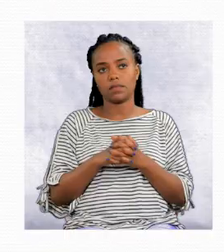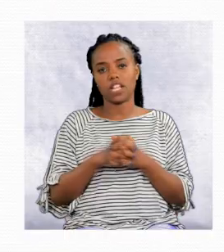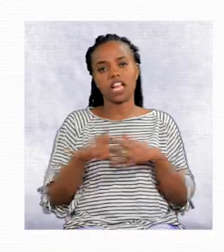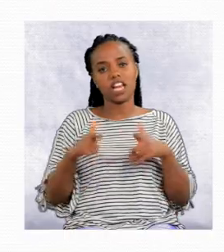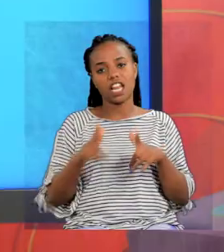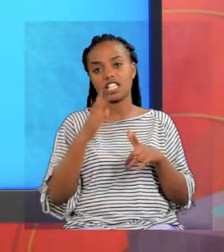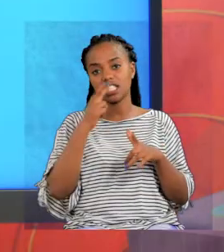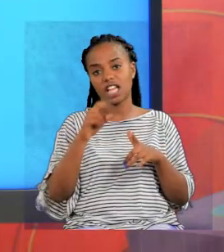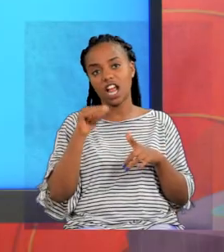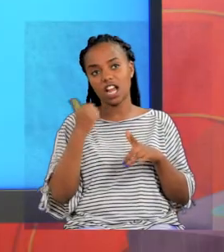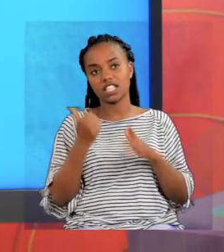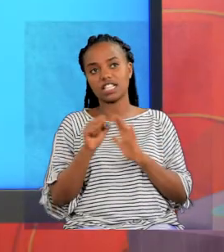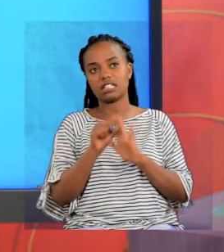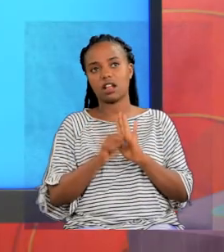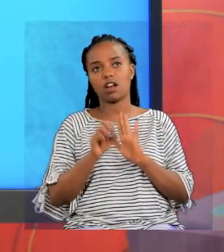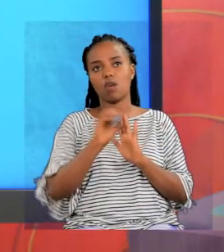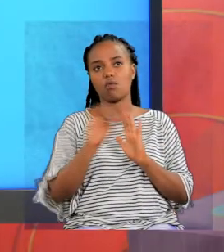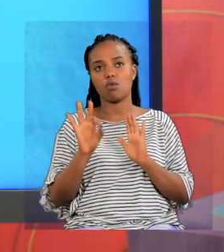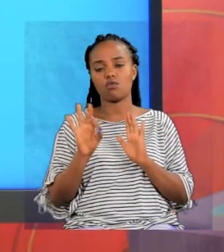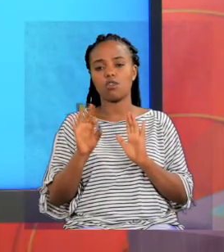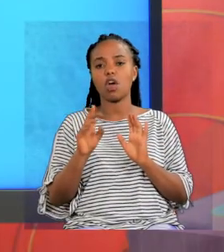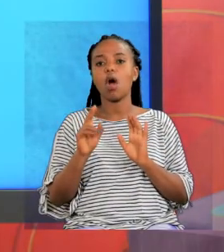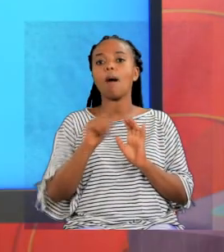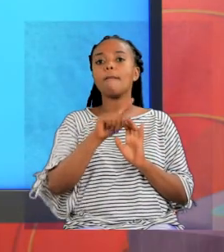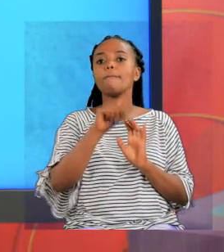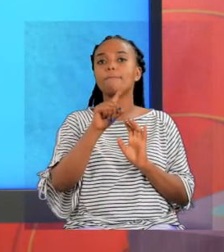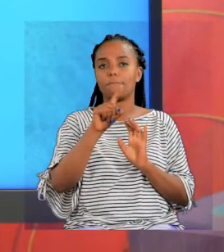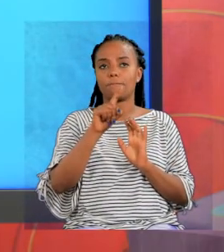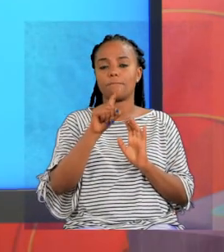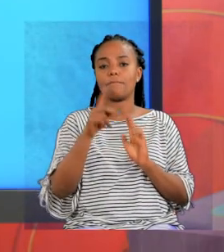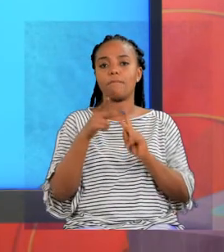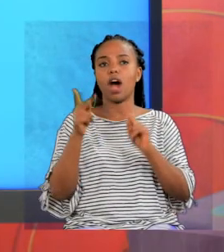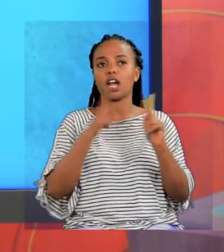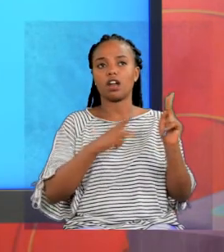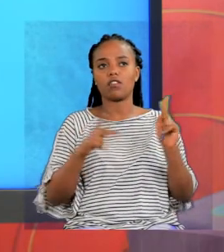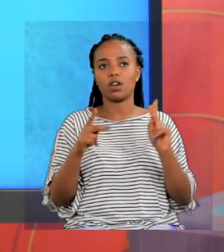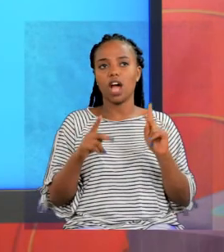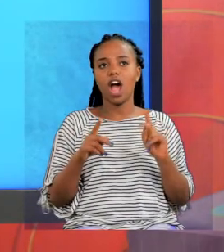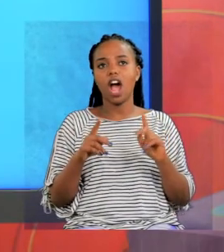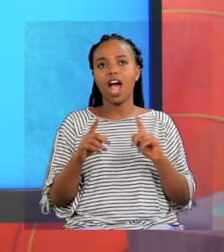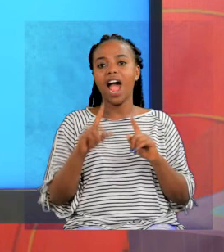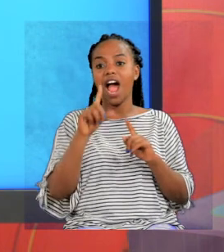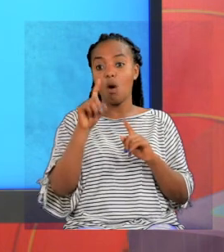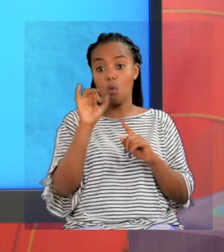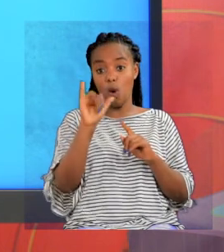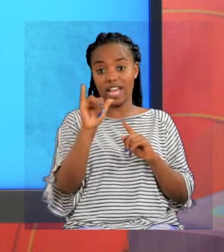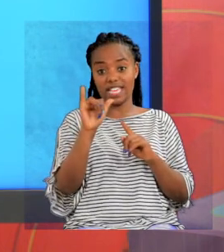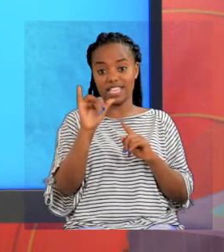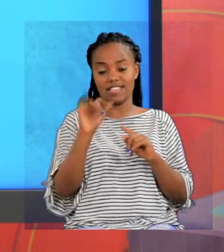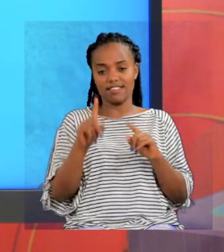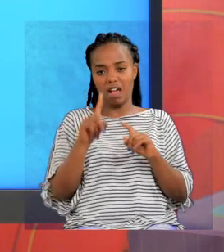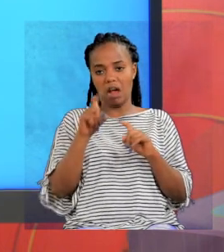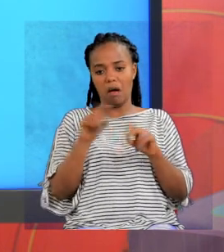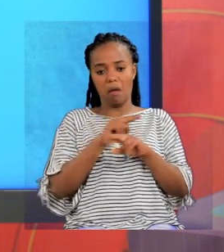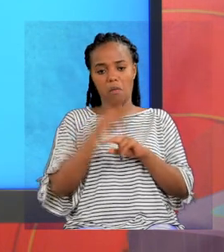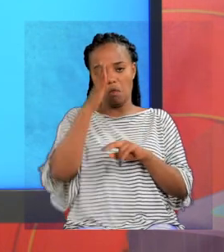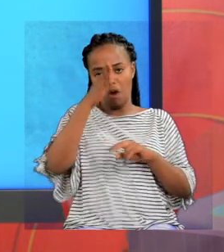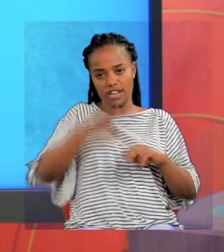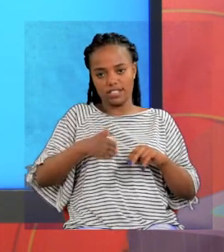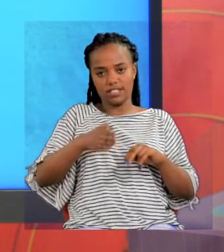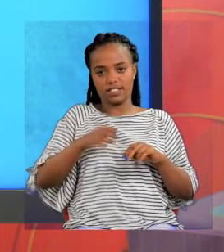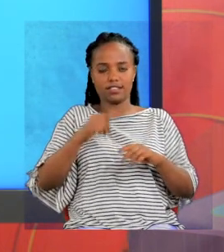Let's see another standard form of equation of parabola, axis parallel to y-axis. So the standard form